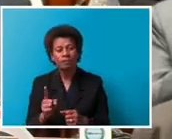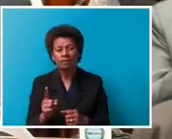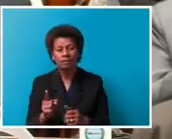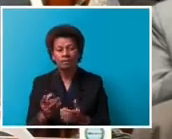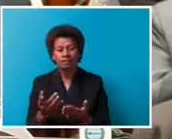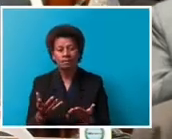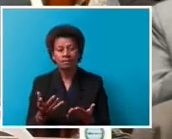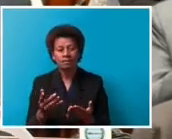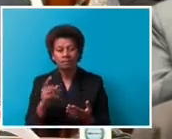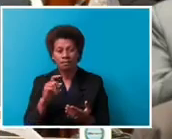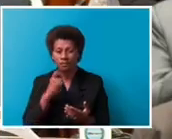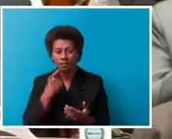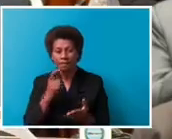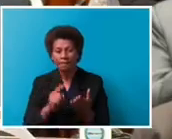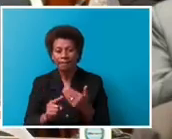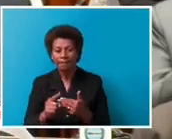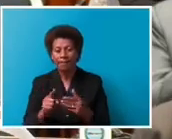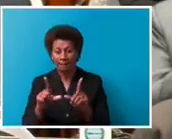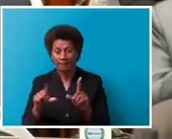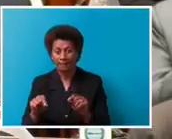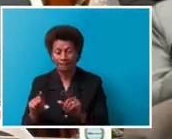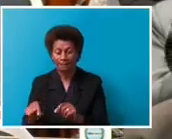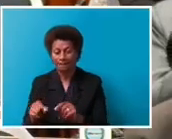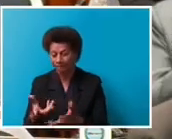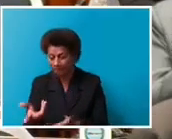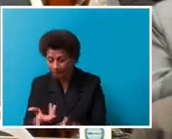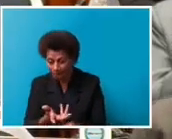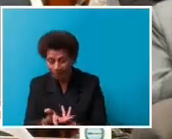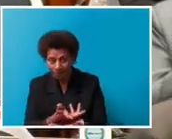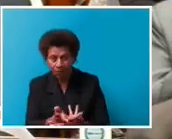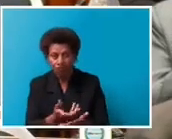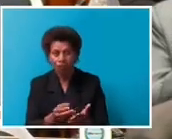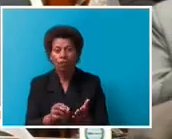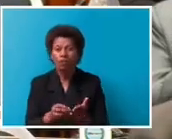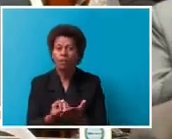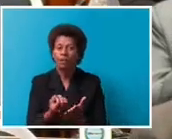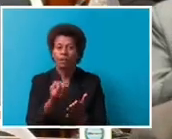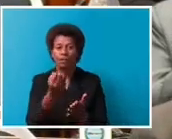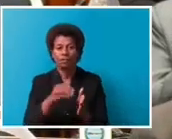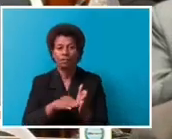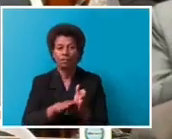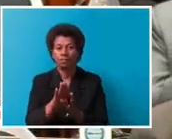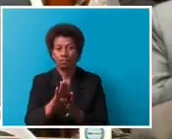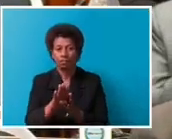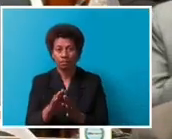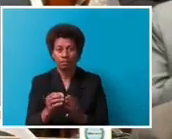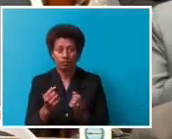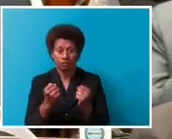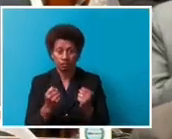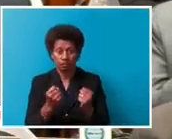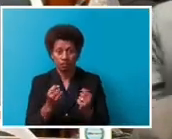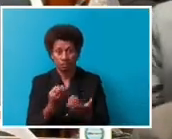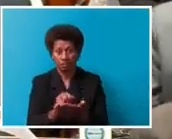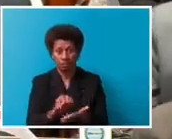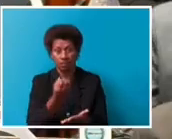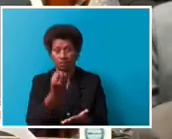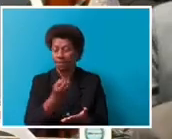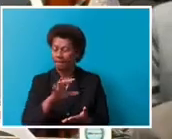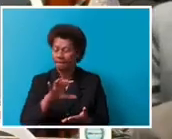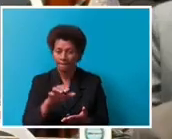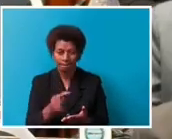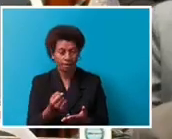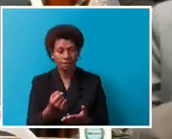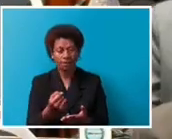done as part of a consolidating economic growth. A strong economy must be built on solid foundations to